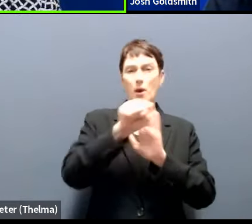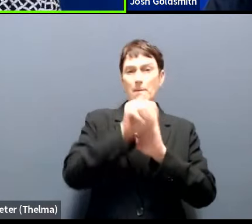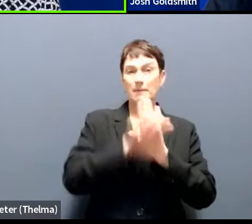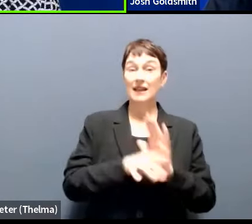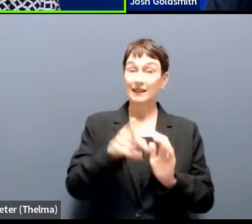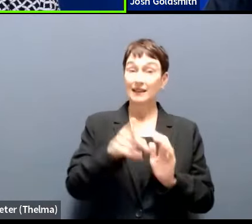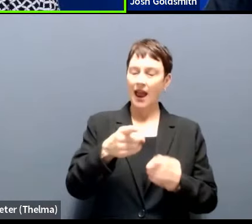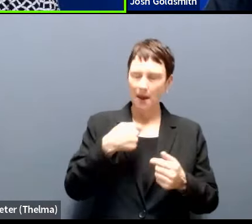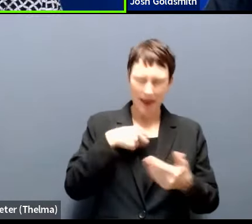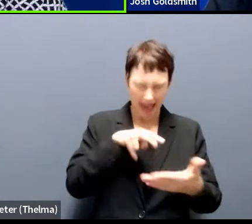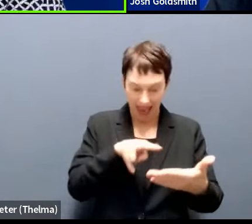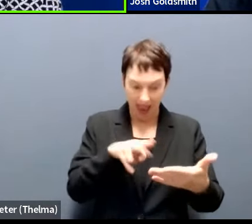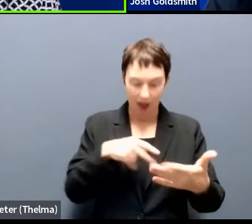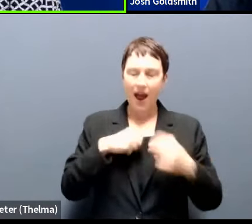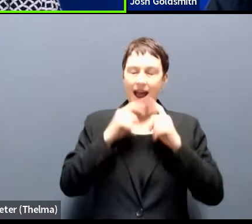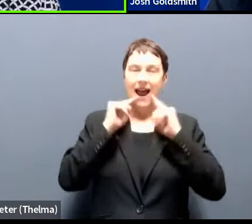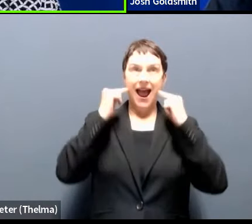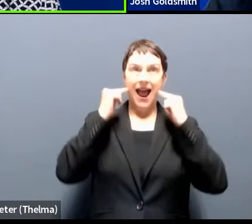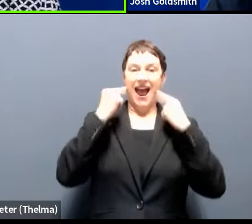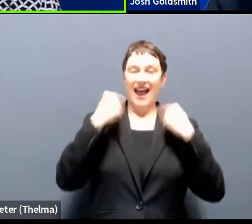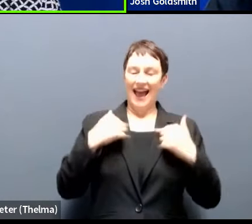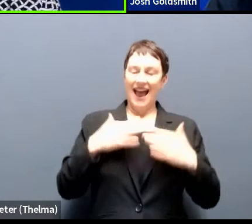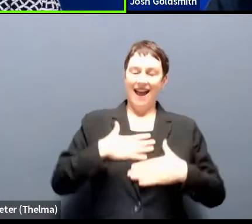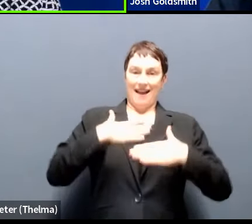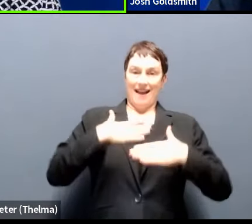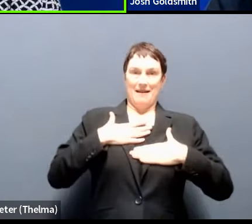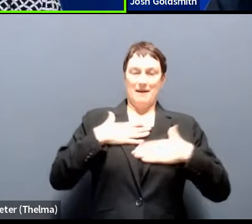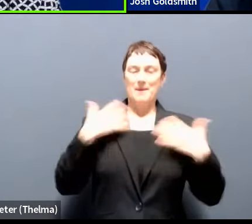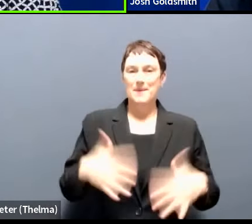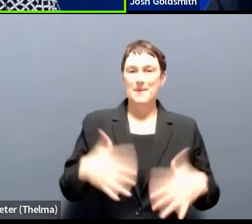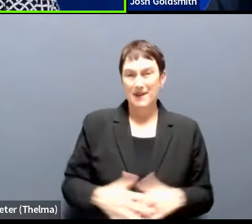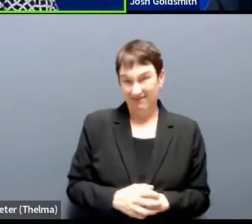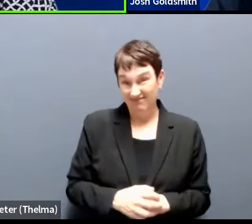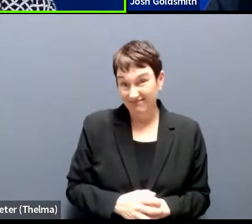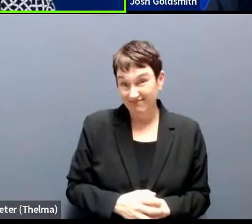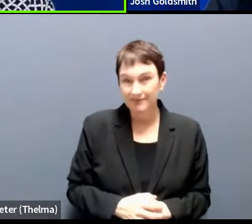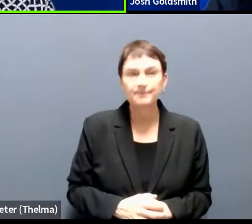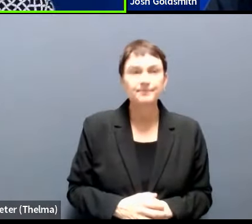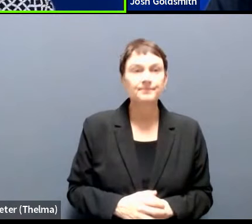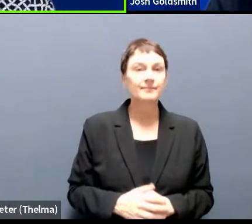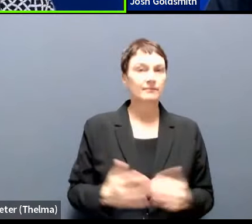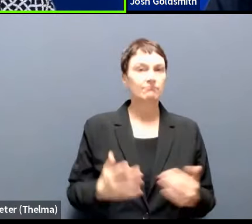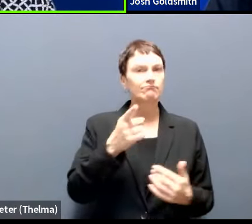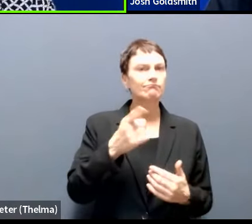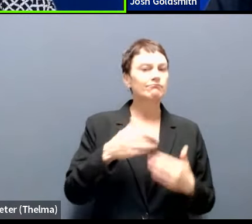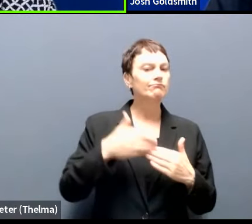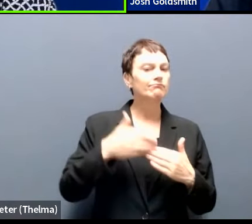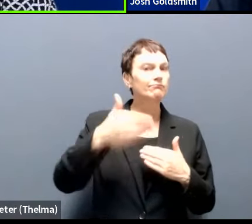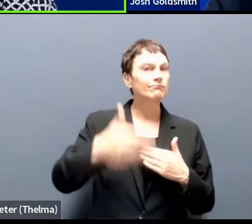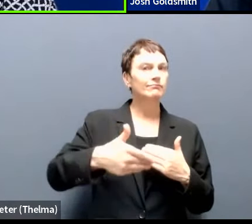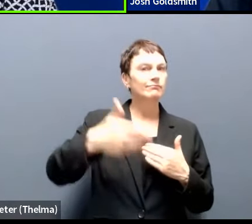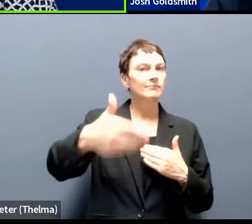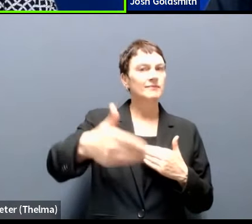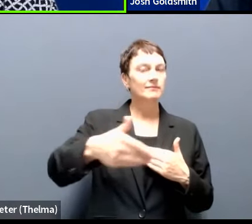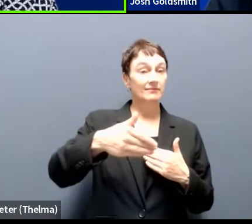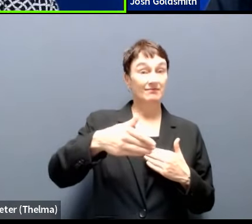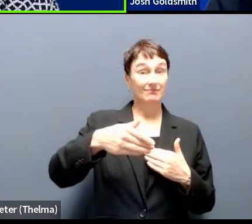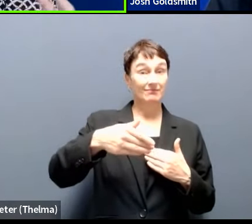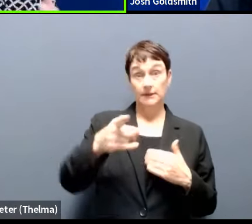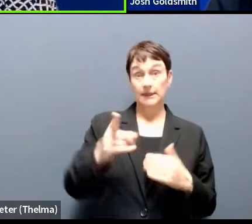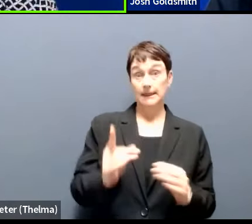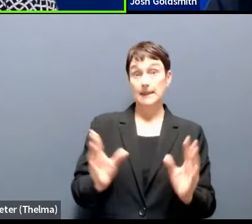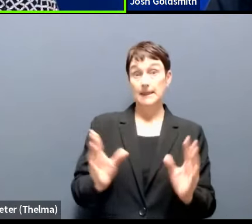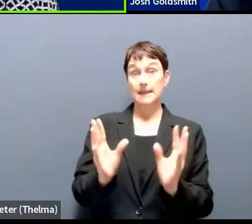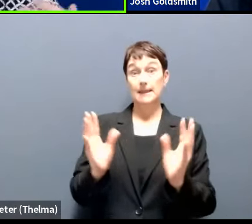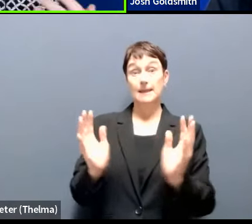on our faces, believe me. And again, it will, as you will learn from one of the talks at the summit,